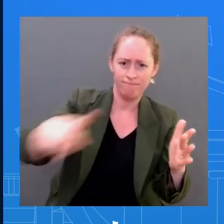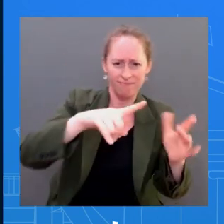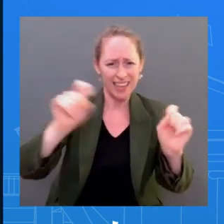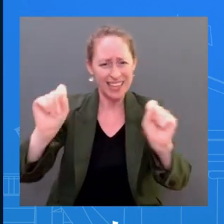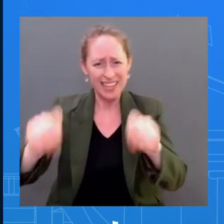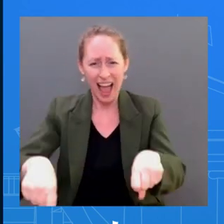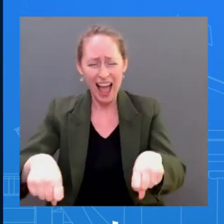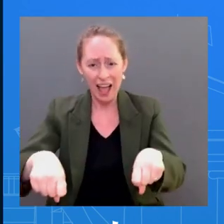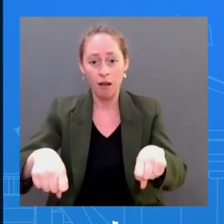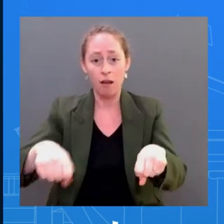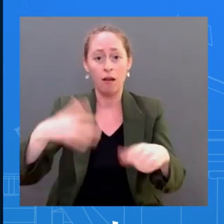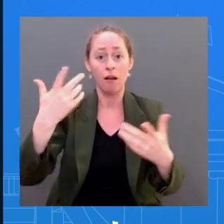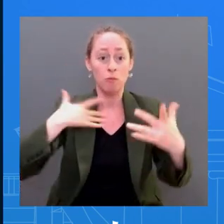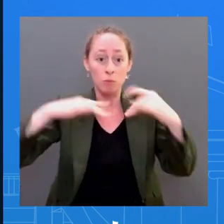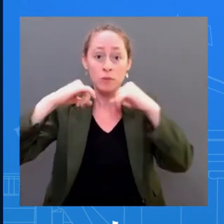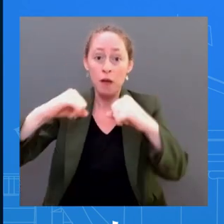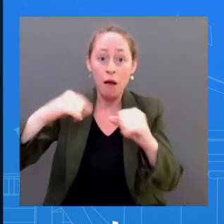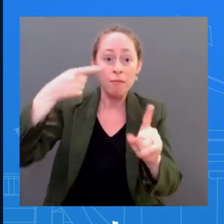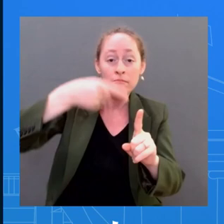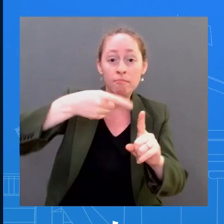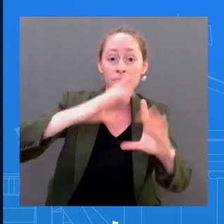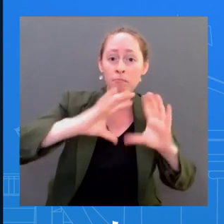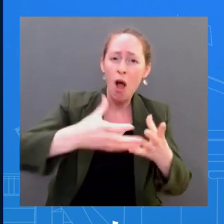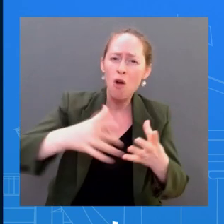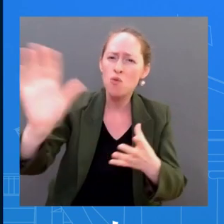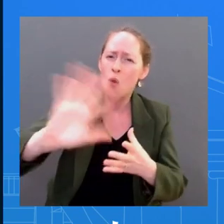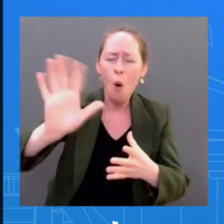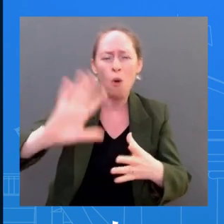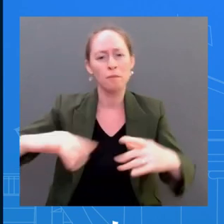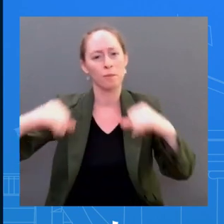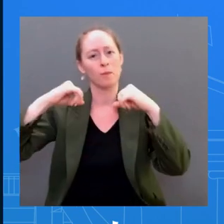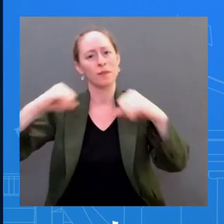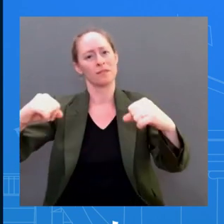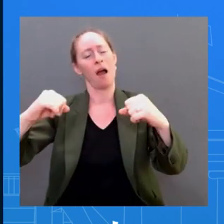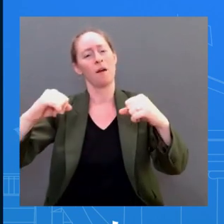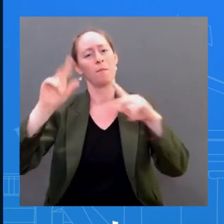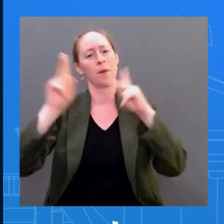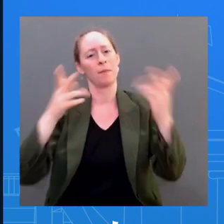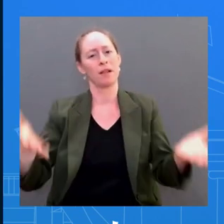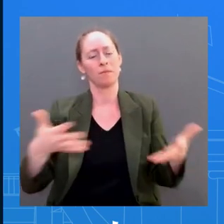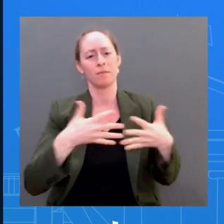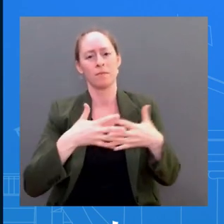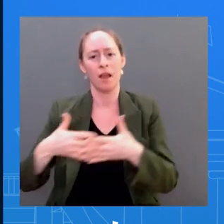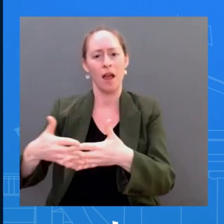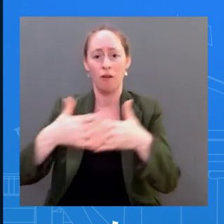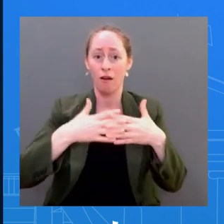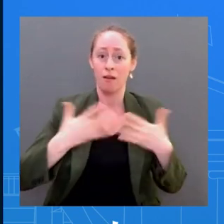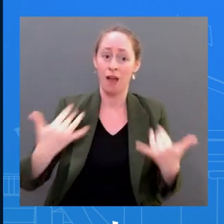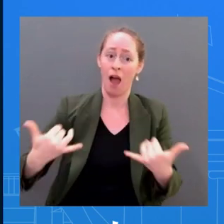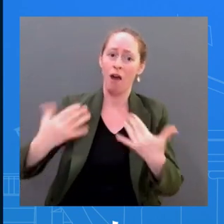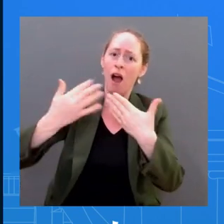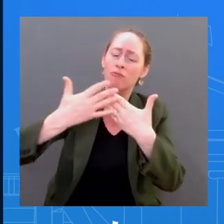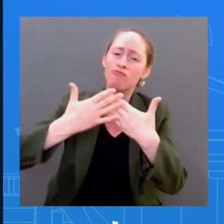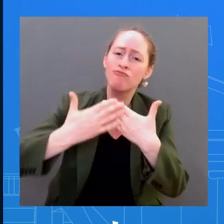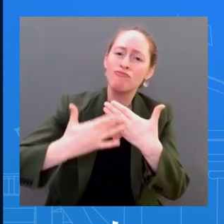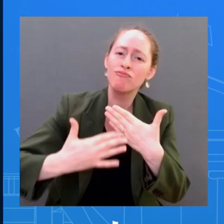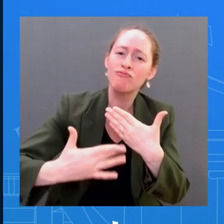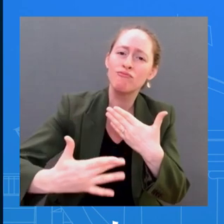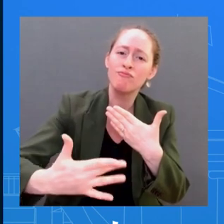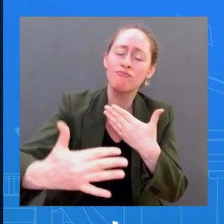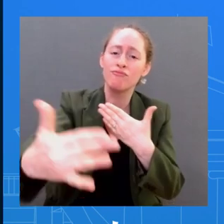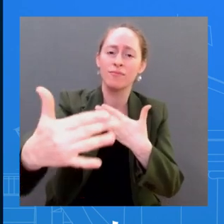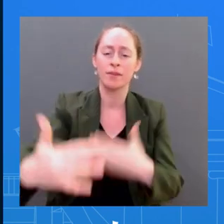that protects our country now and for the next generation. We gotta take a sober, humble, and honest look in the mirror